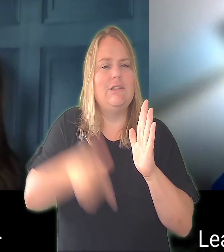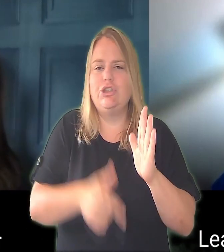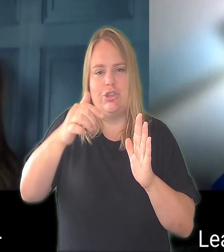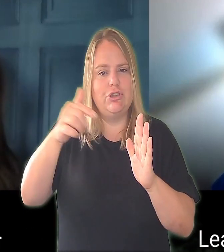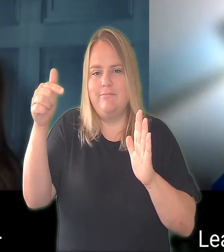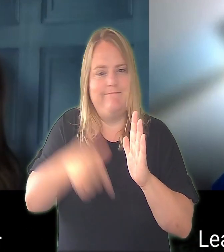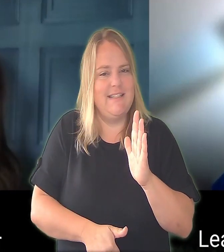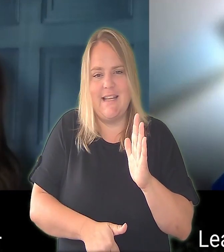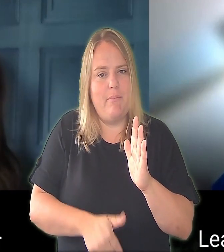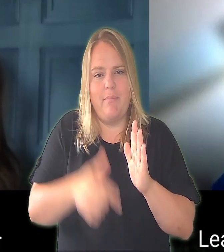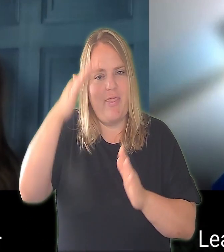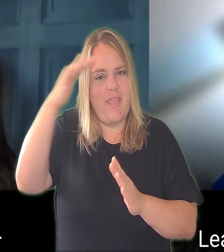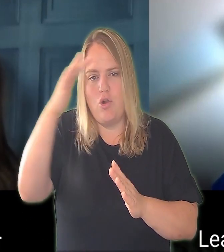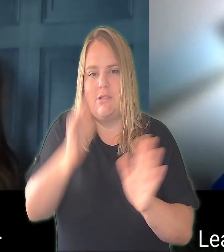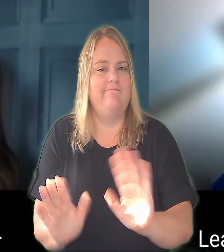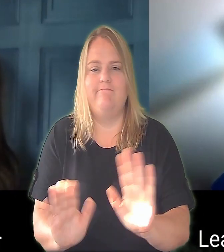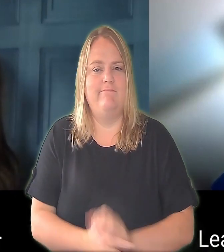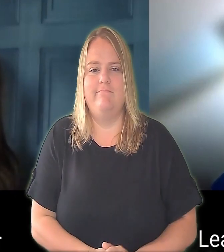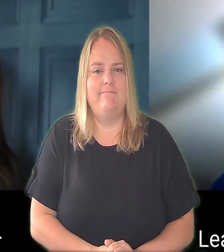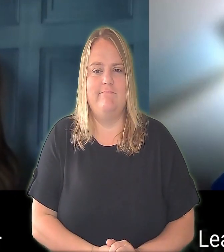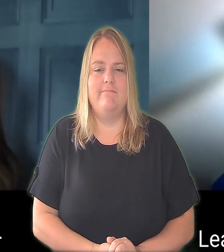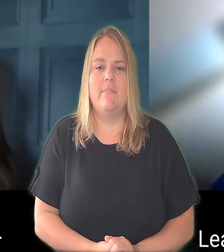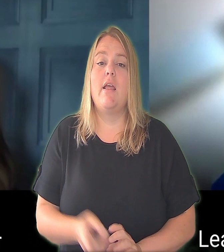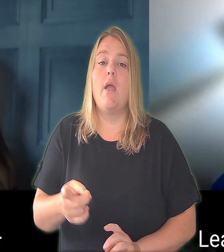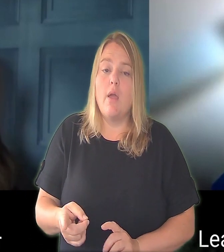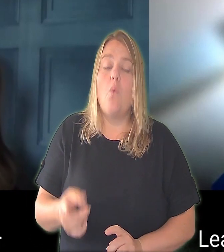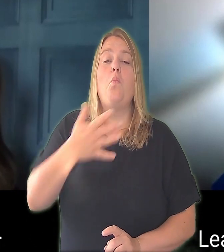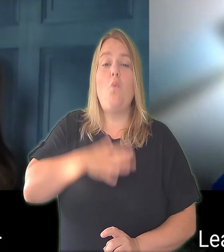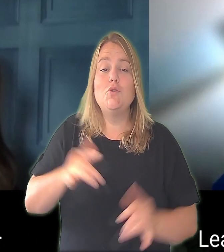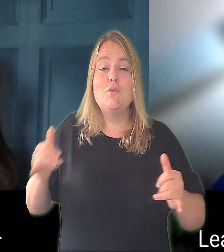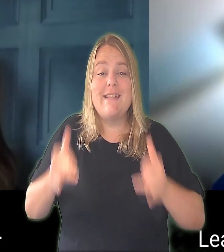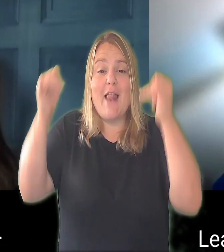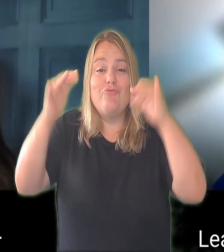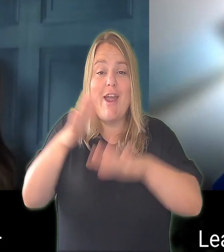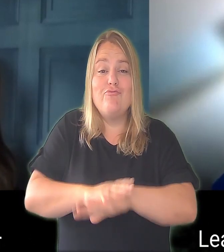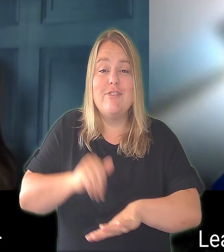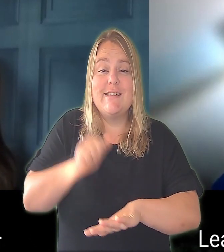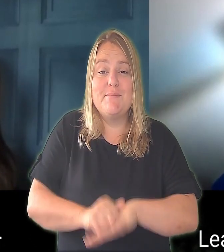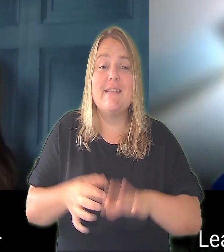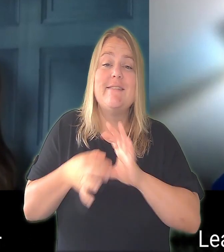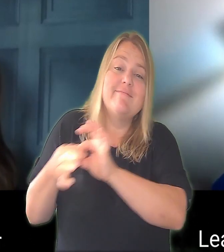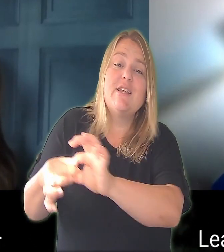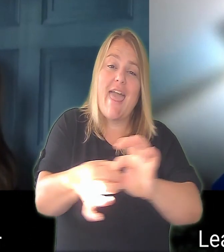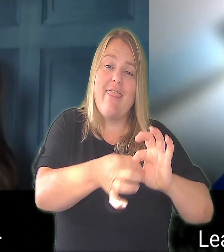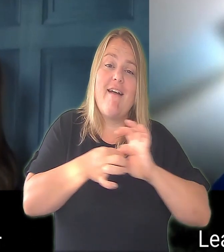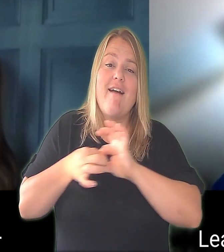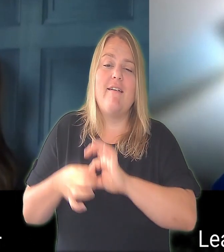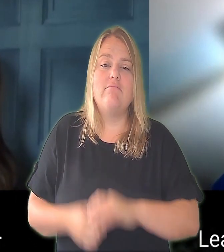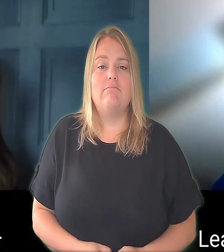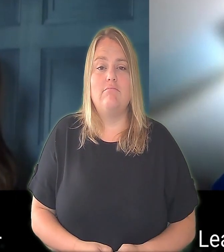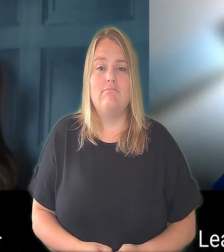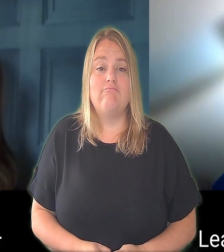carols, but not any heavy theology, and we just want it to be as welcoming as possible. We are the church sharing a time that is